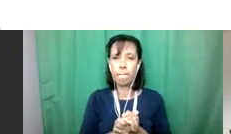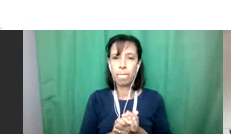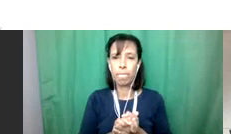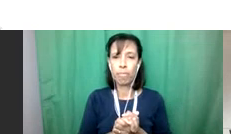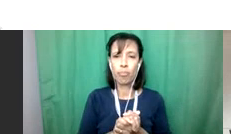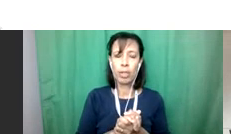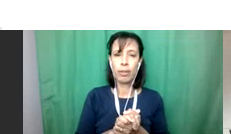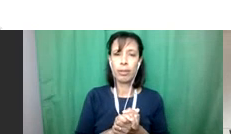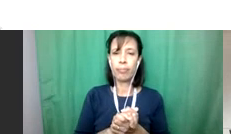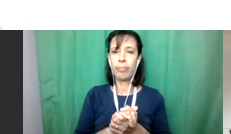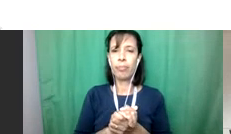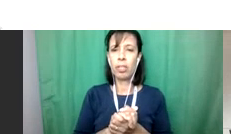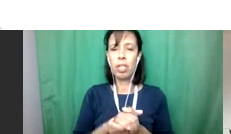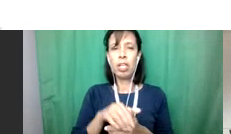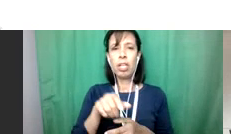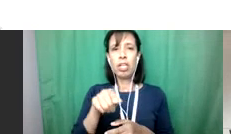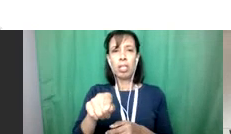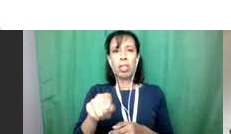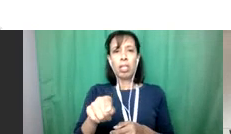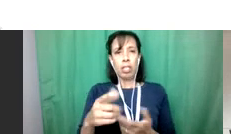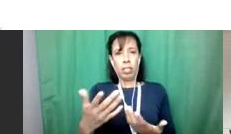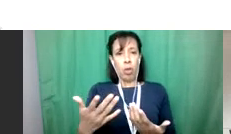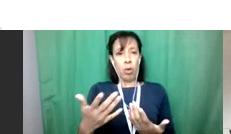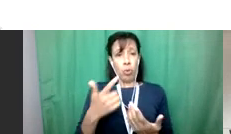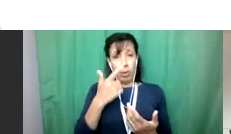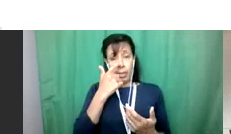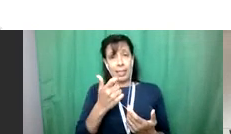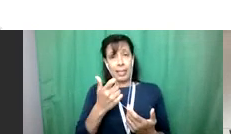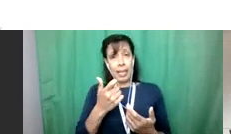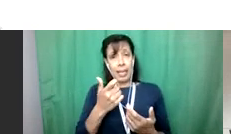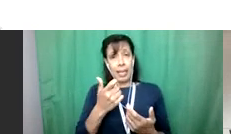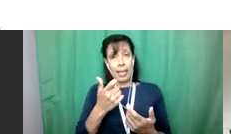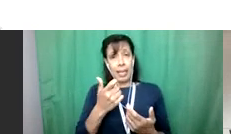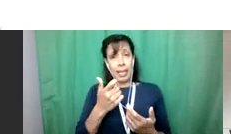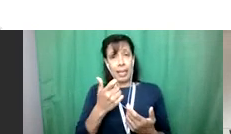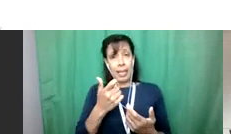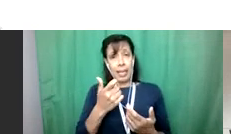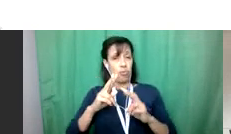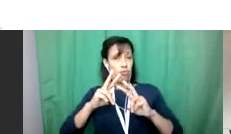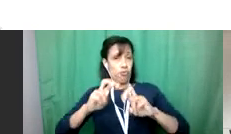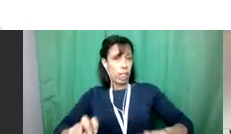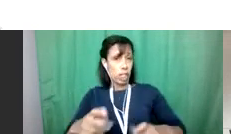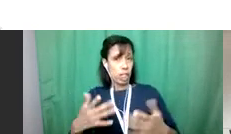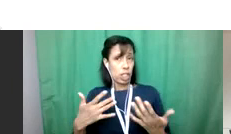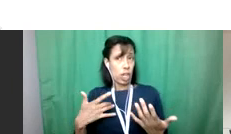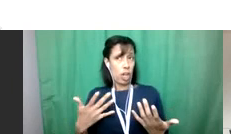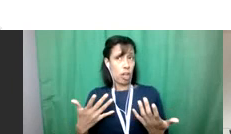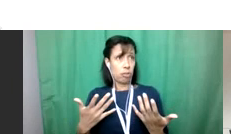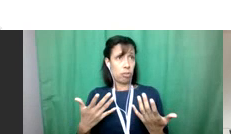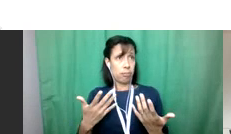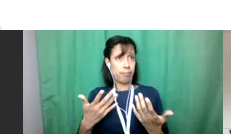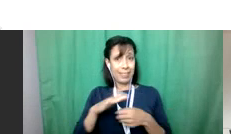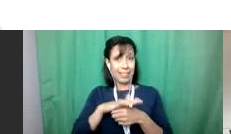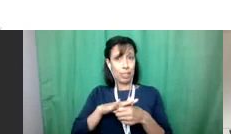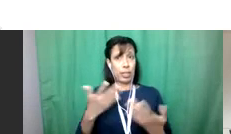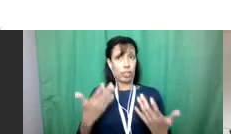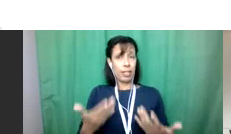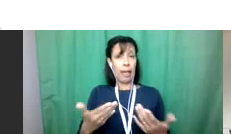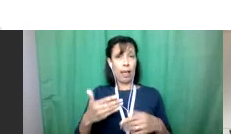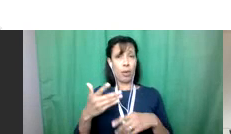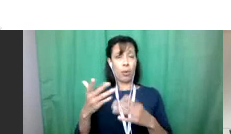No, anything that you think is relevant, that's important. Anything that is meaningful to you is relevant. So you could